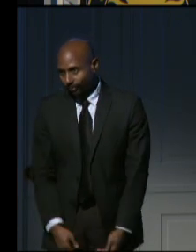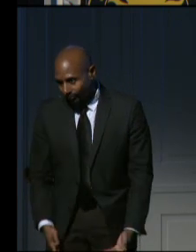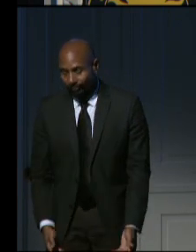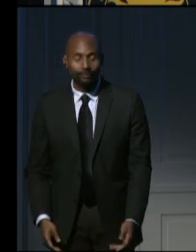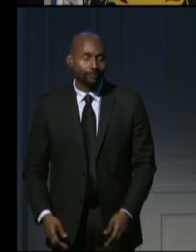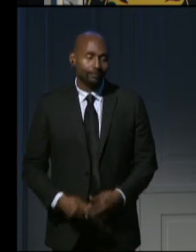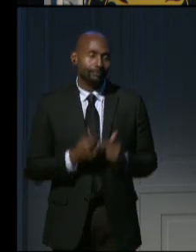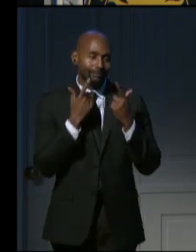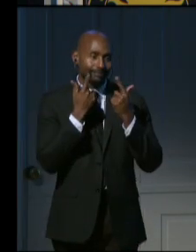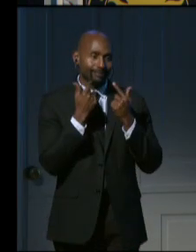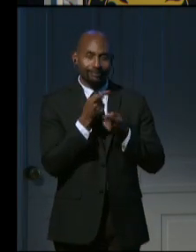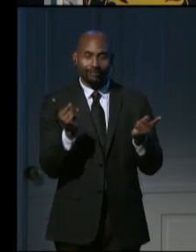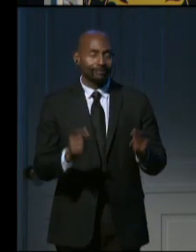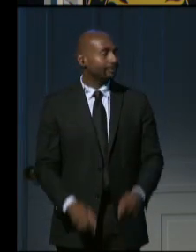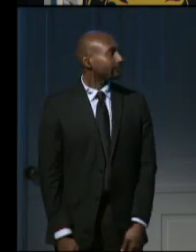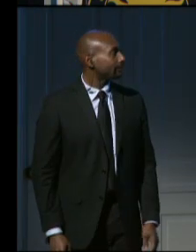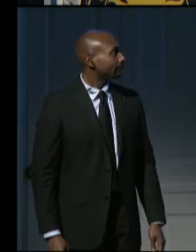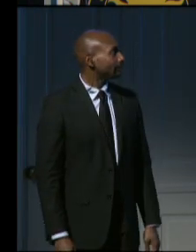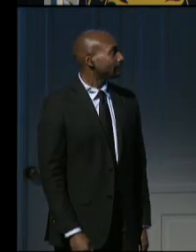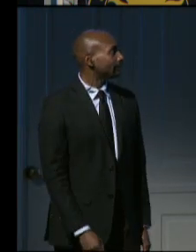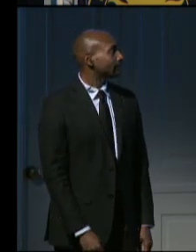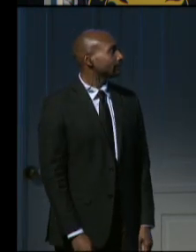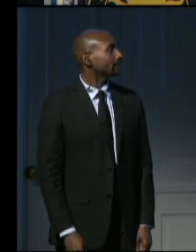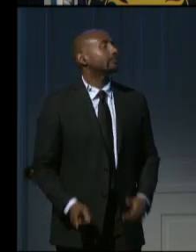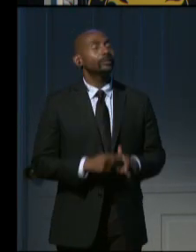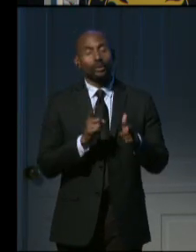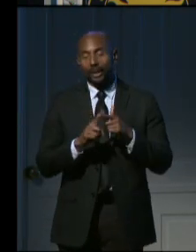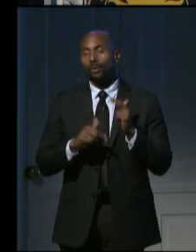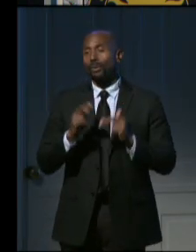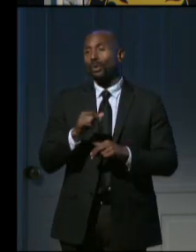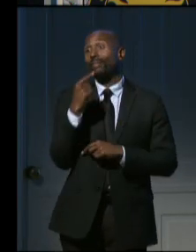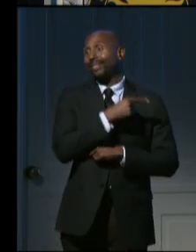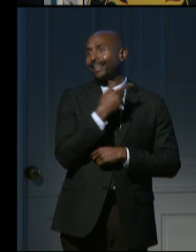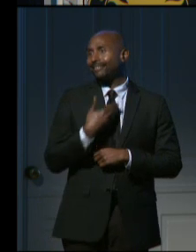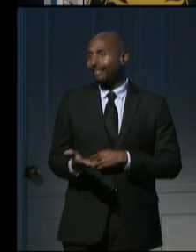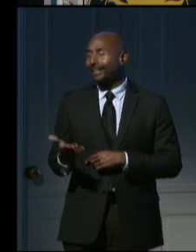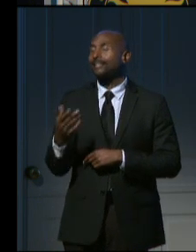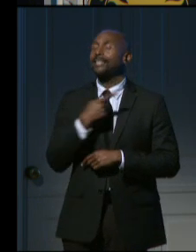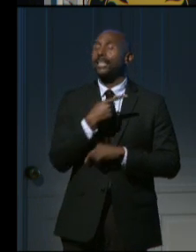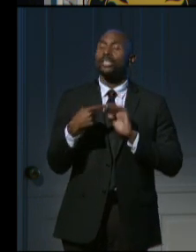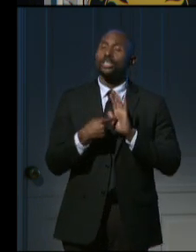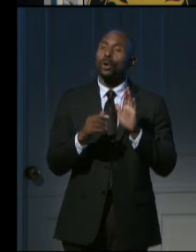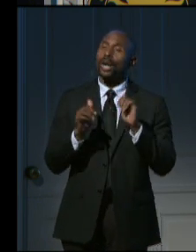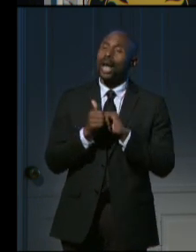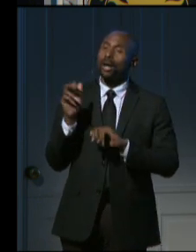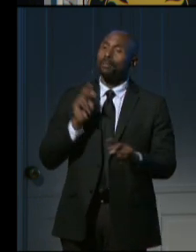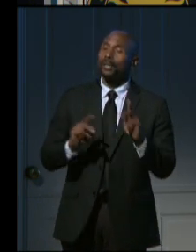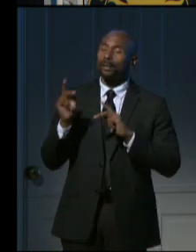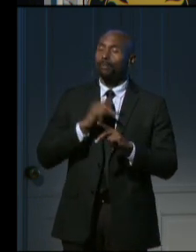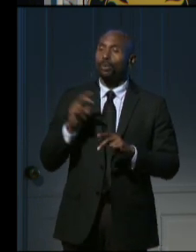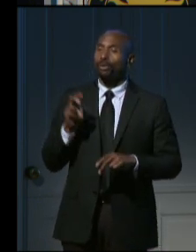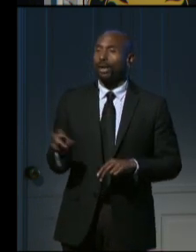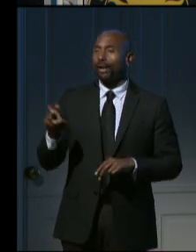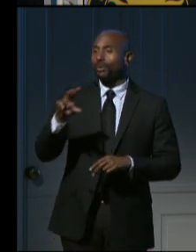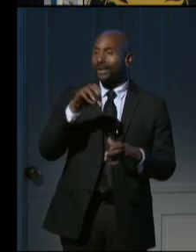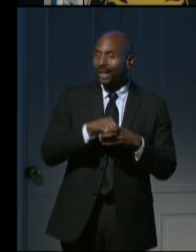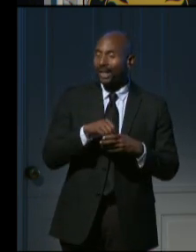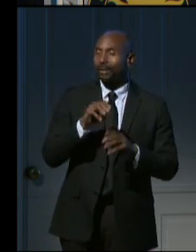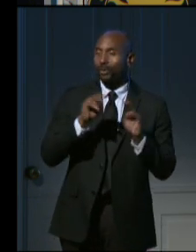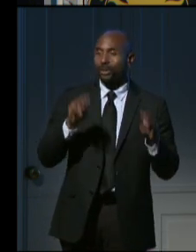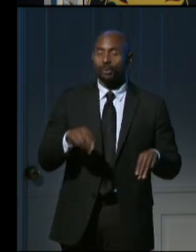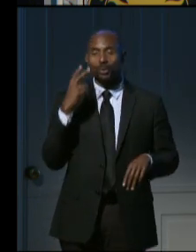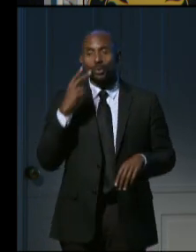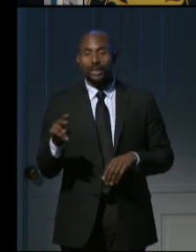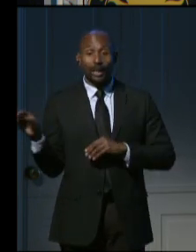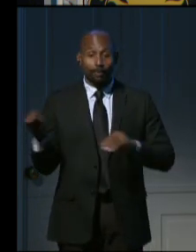So that was. So then we also built these things, and it showed how people were traveling within the museum. You can